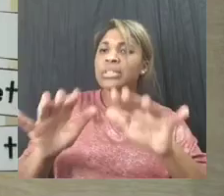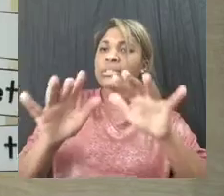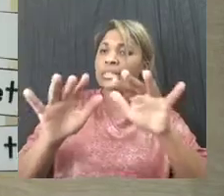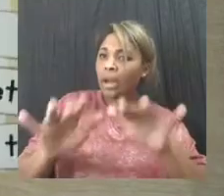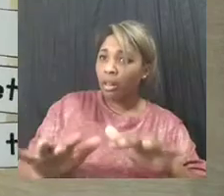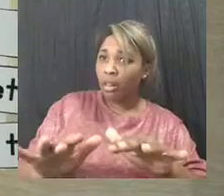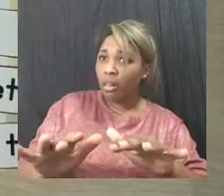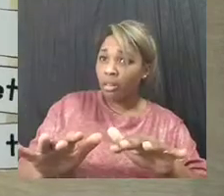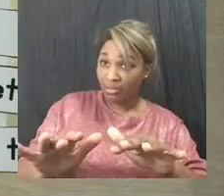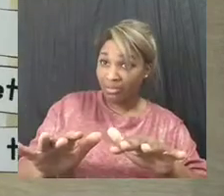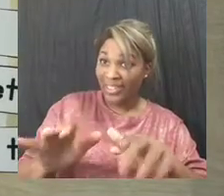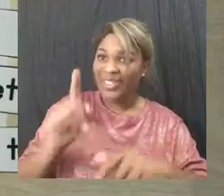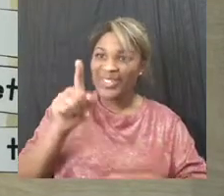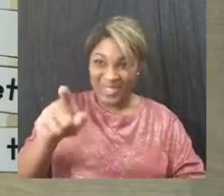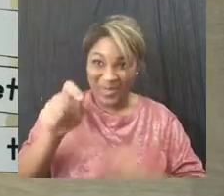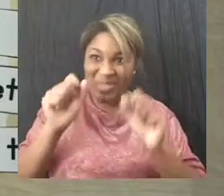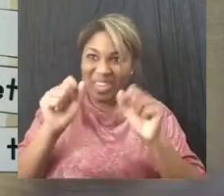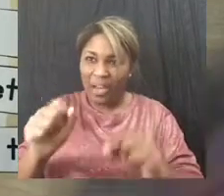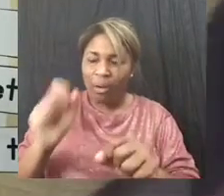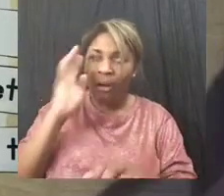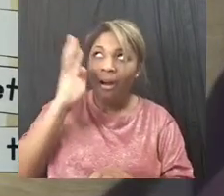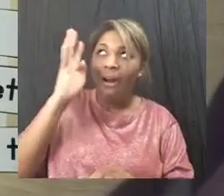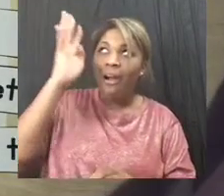You can have your own idea about that.